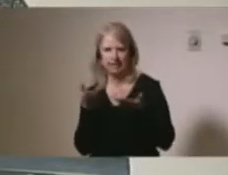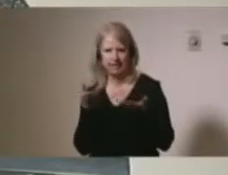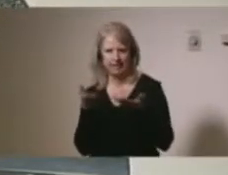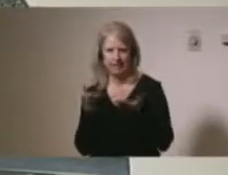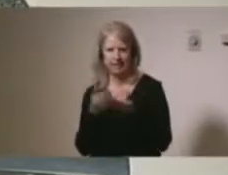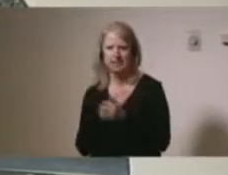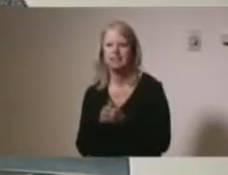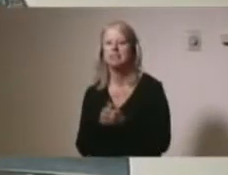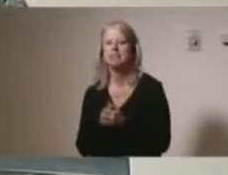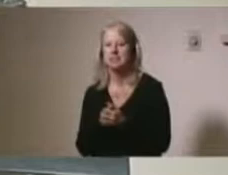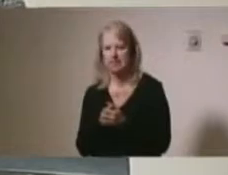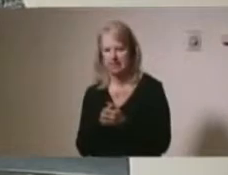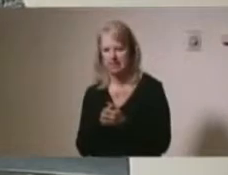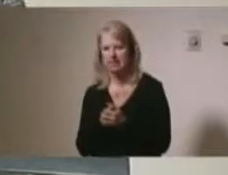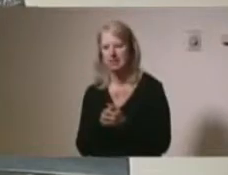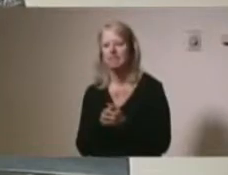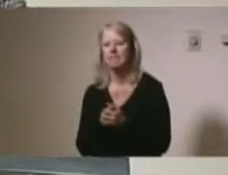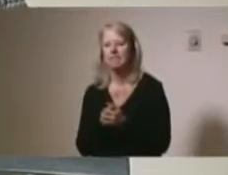The